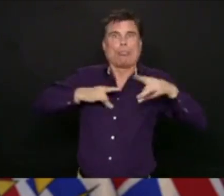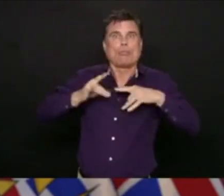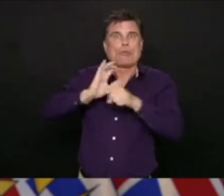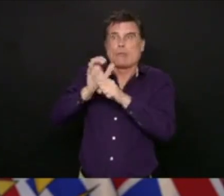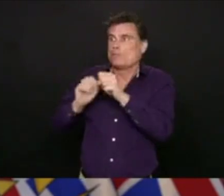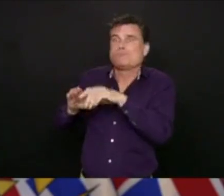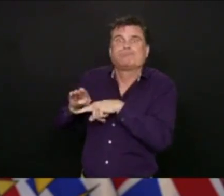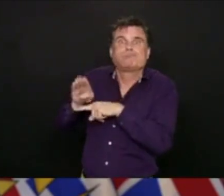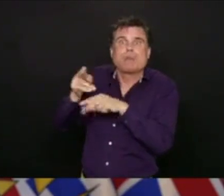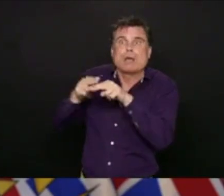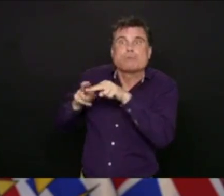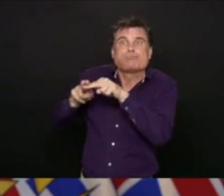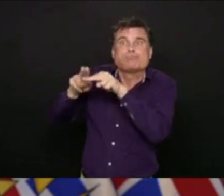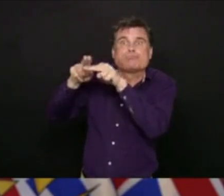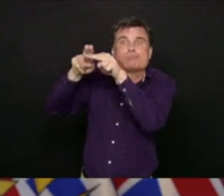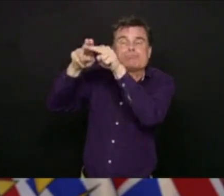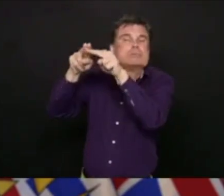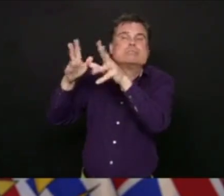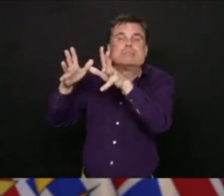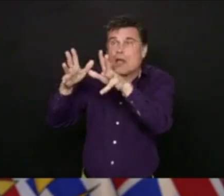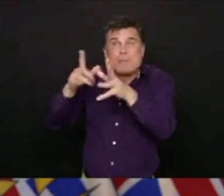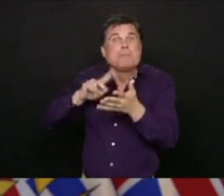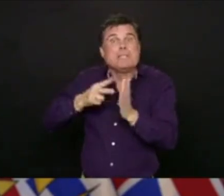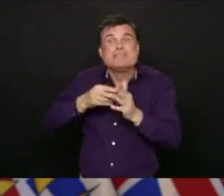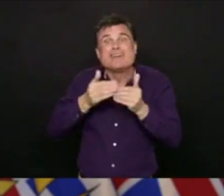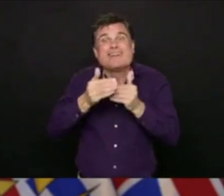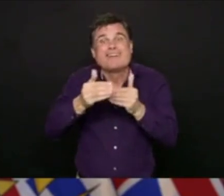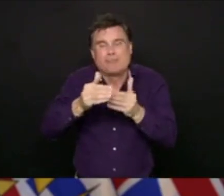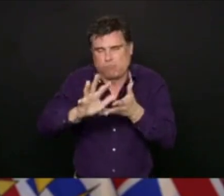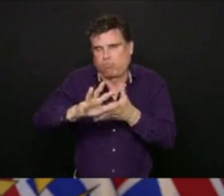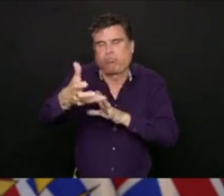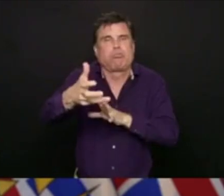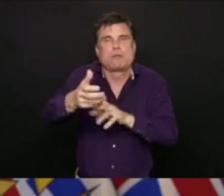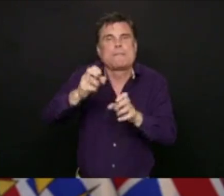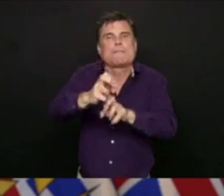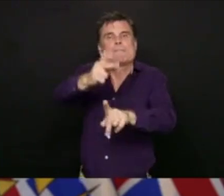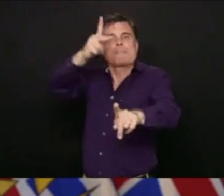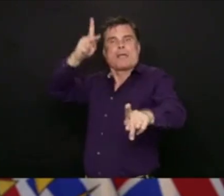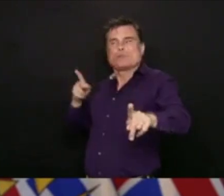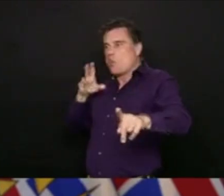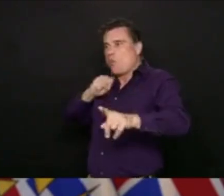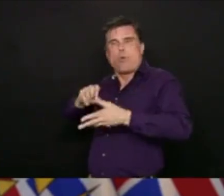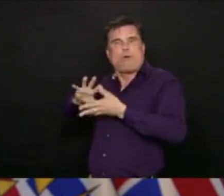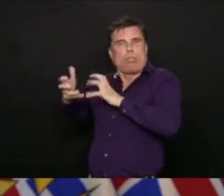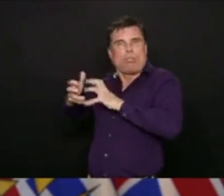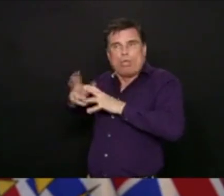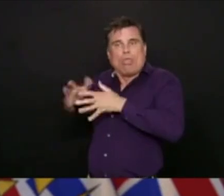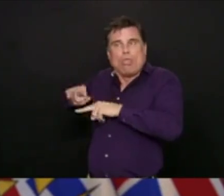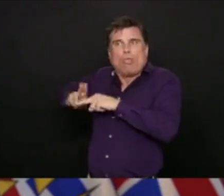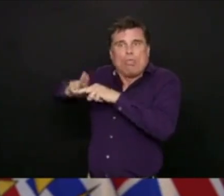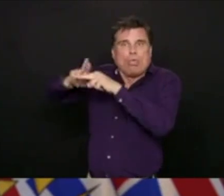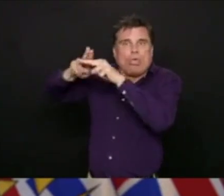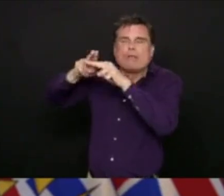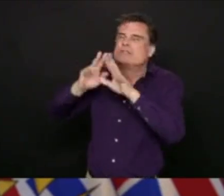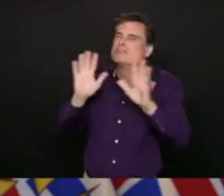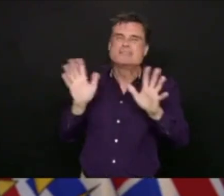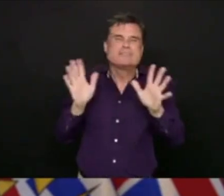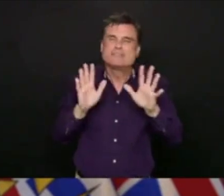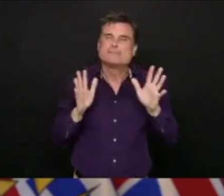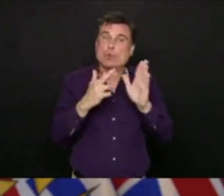look to ease our restrictions in the coming days and weeks. Going back to our cases, we do